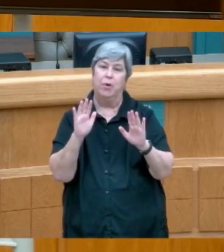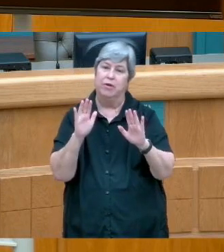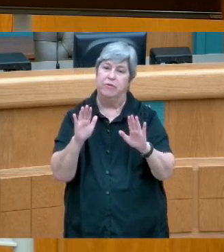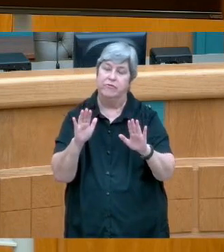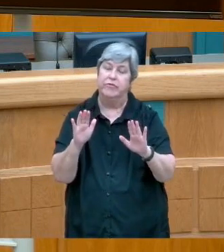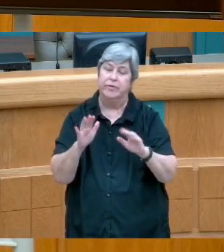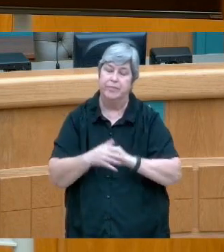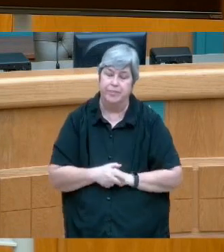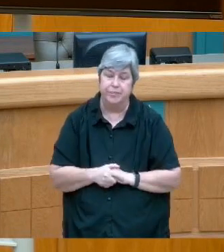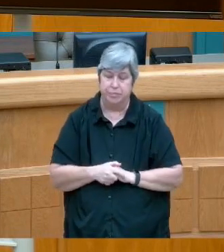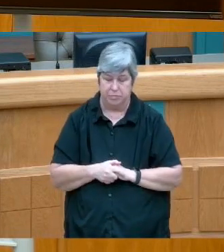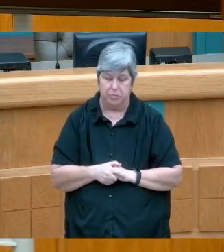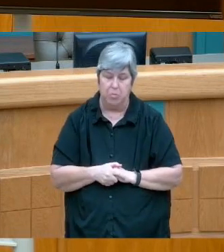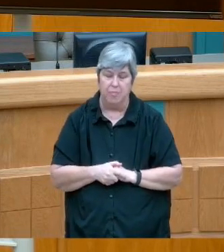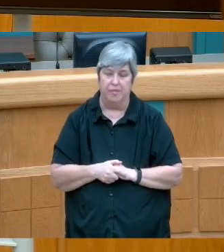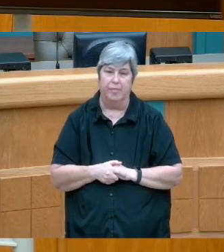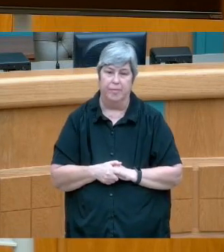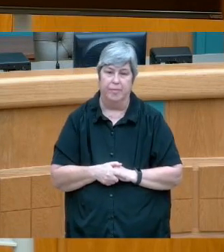our conversation today.